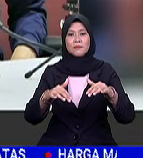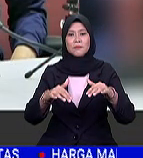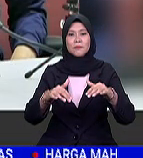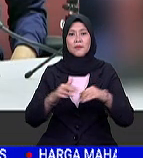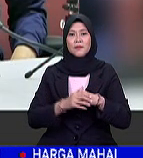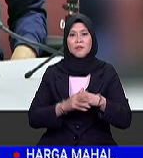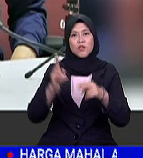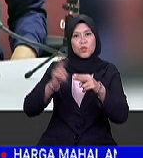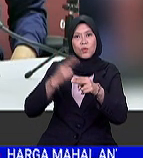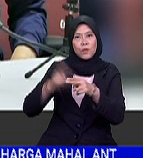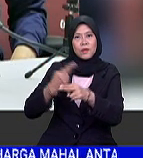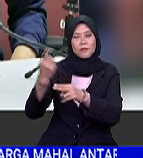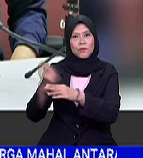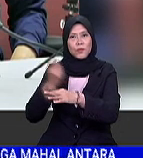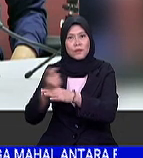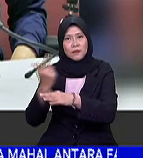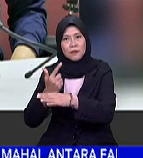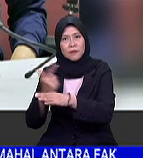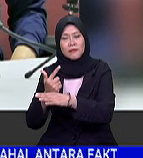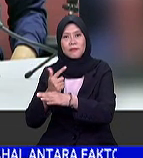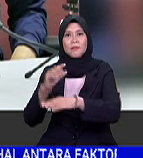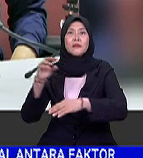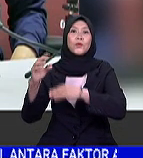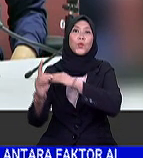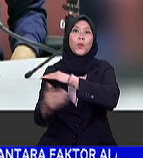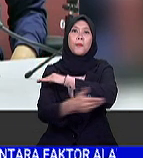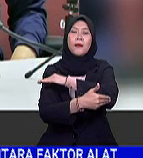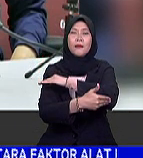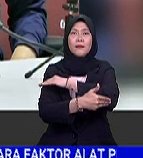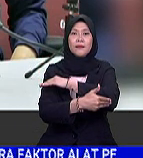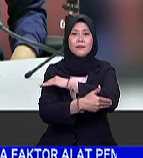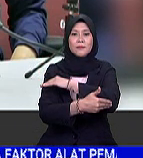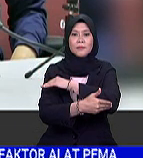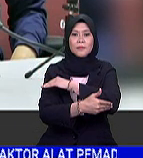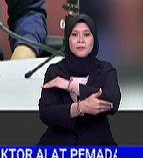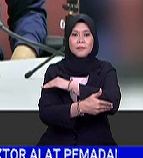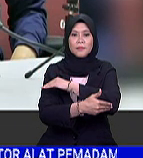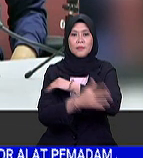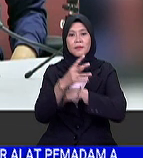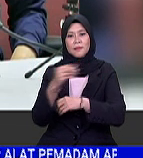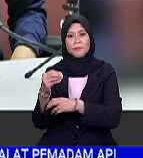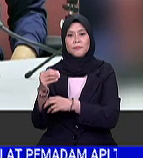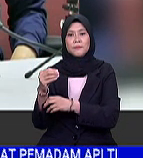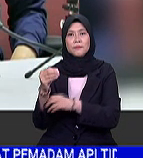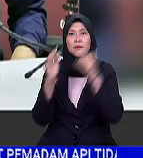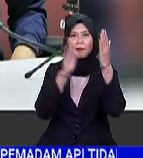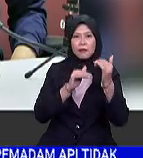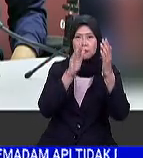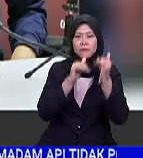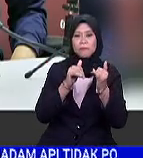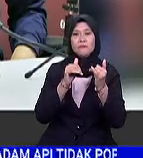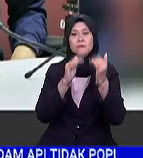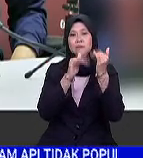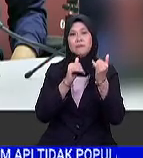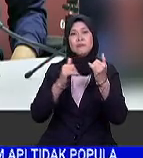We had a short training camp in Dubai, and we have two test friendly match that. I wish and I